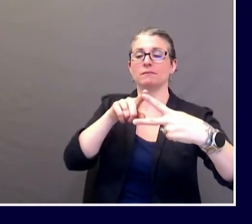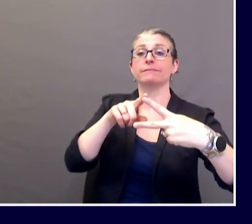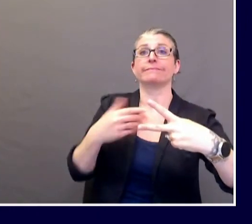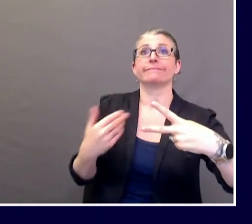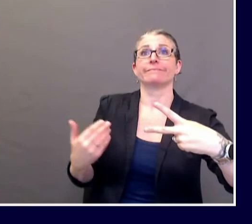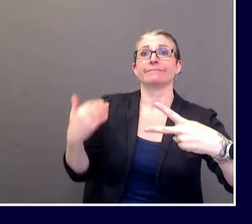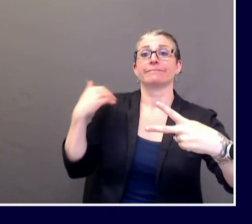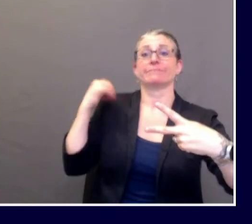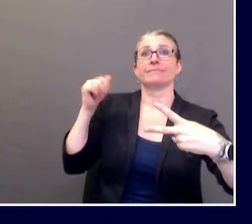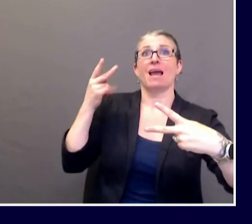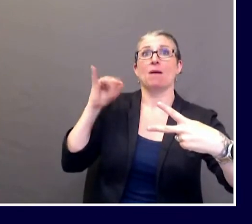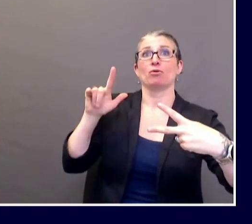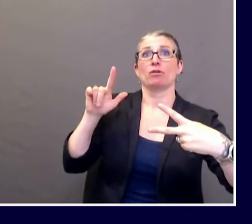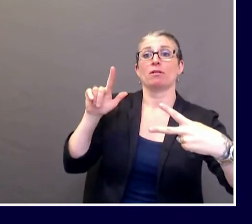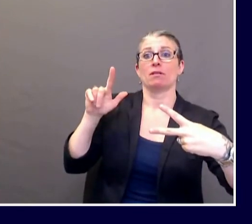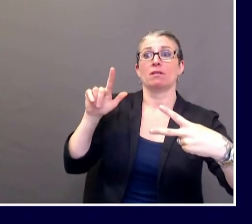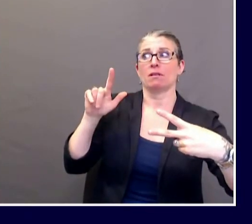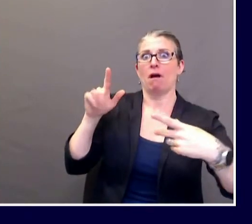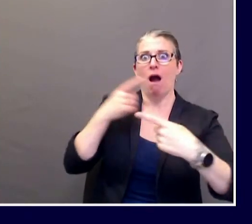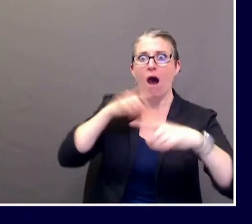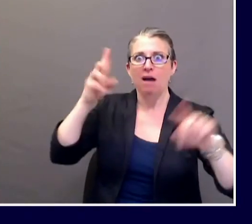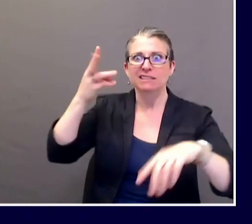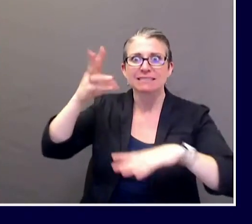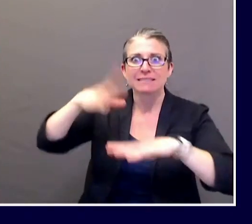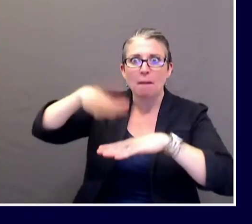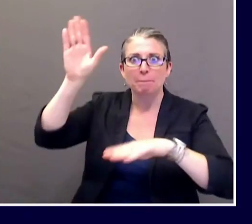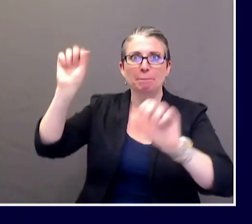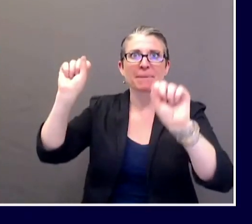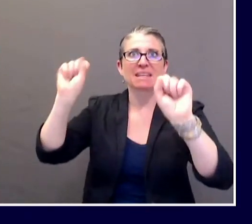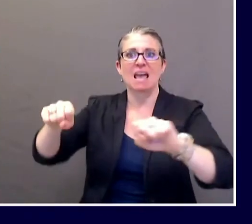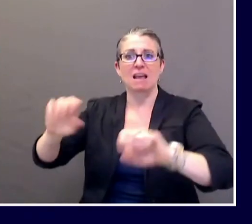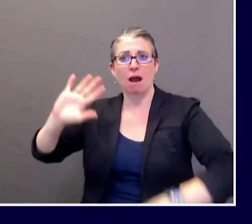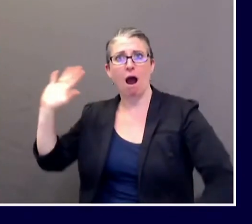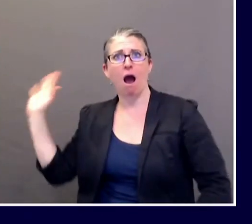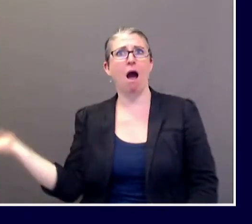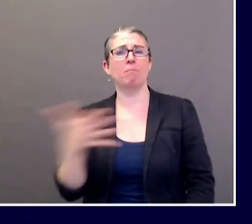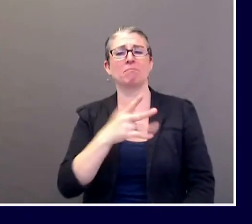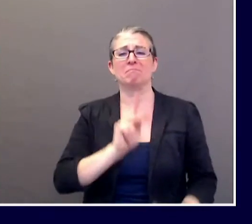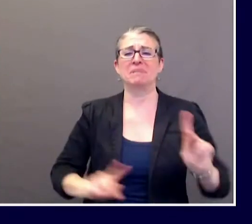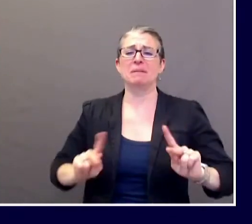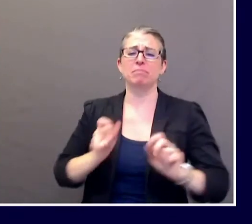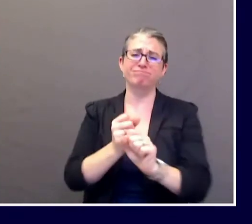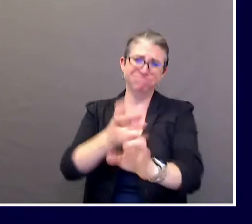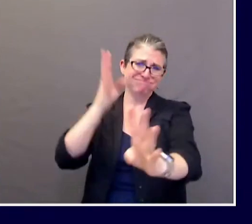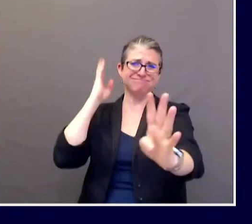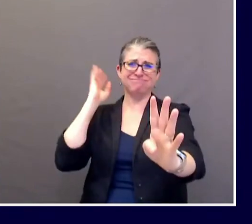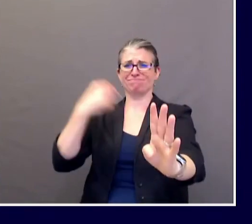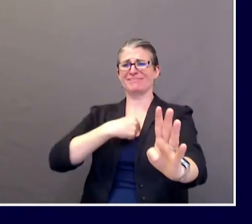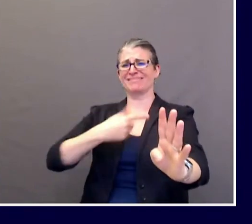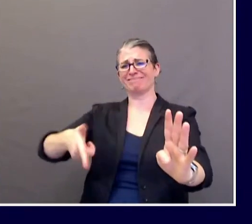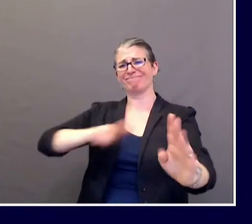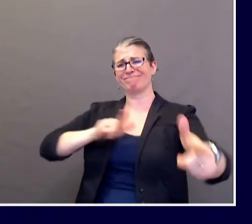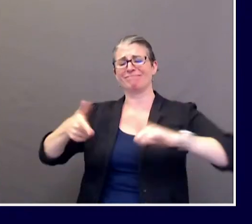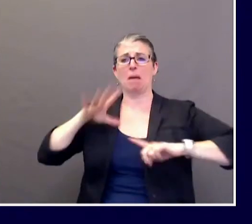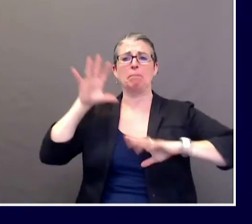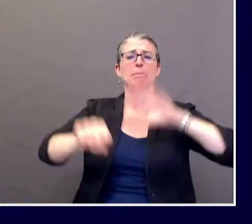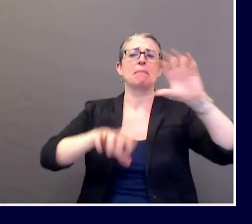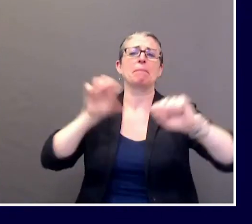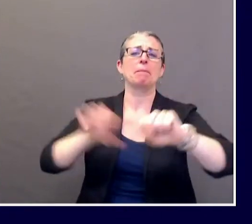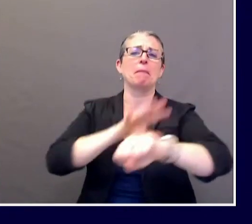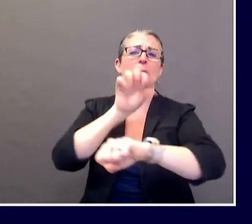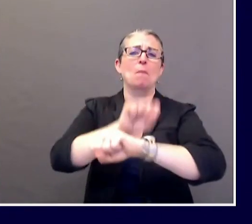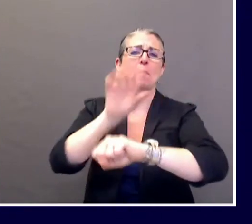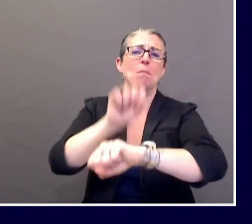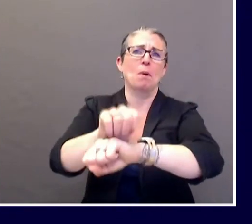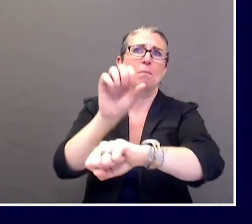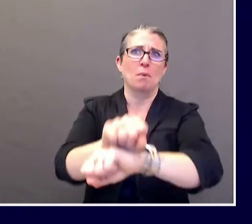high, we didn't want to move to walk-ins because of the possibility of two things happening. One is just overcrowding at vaccination